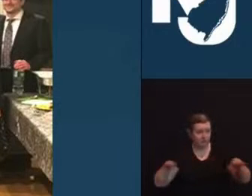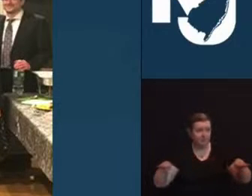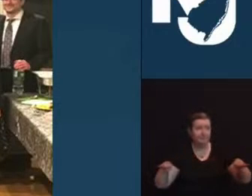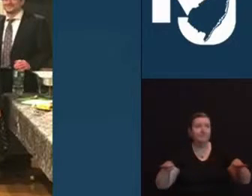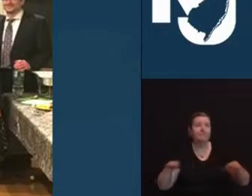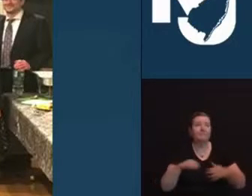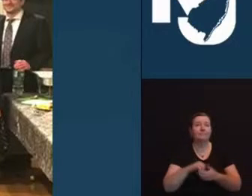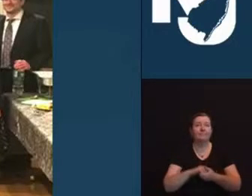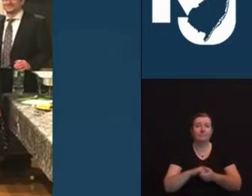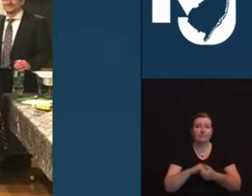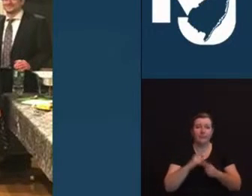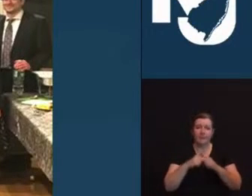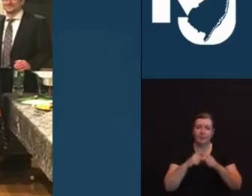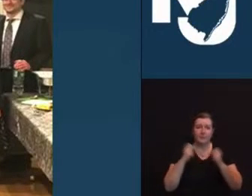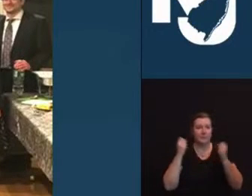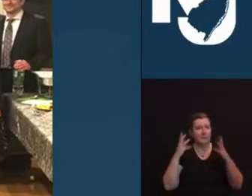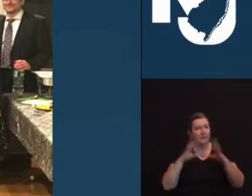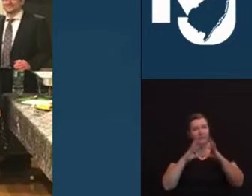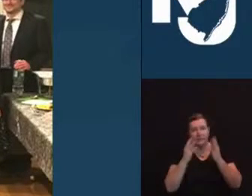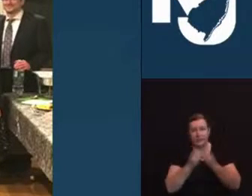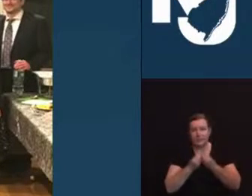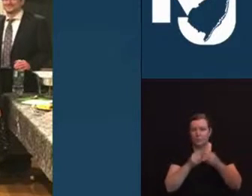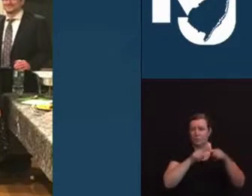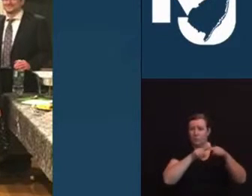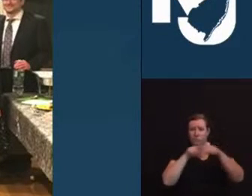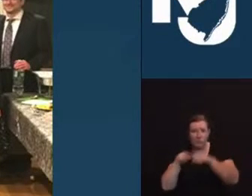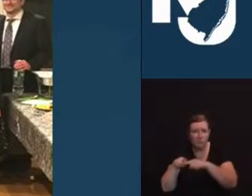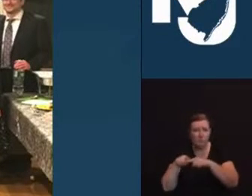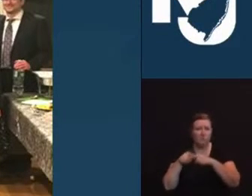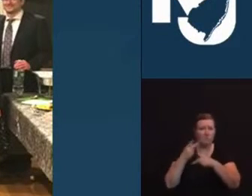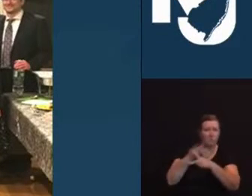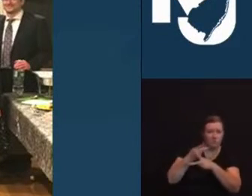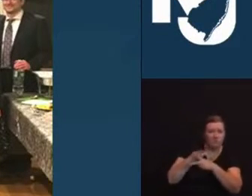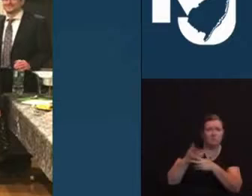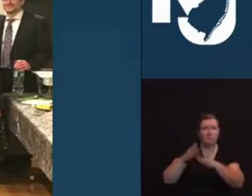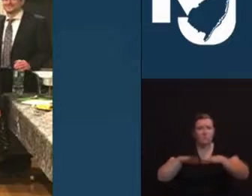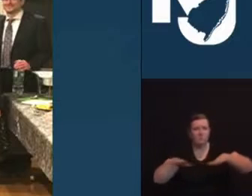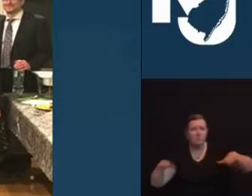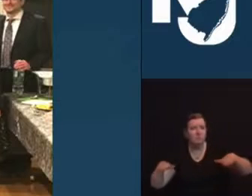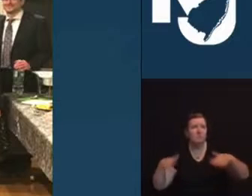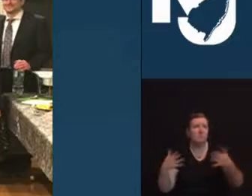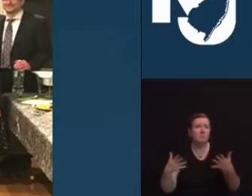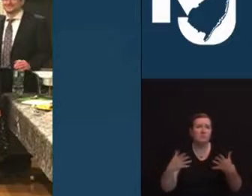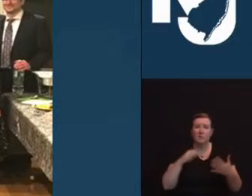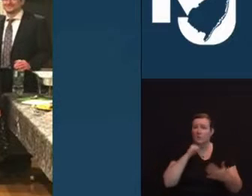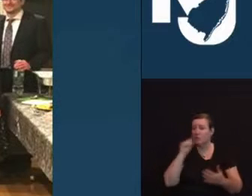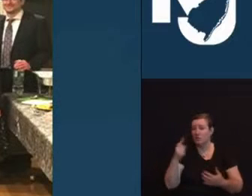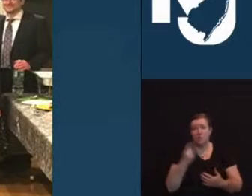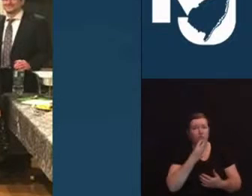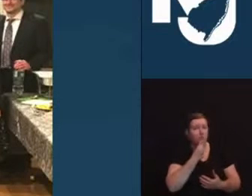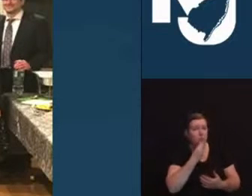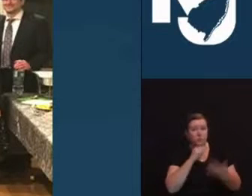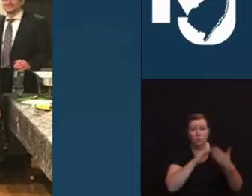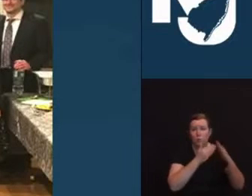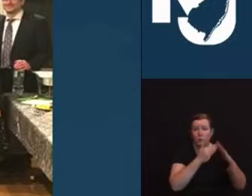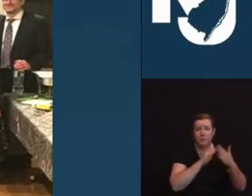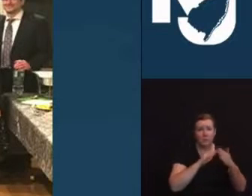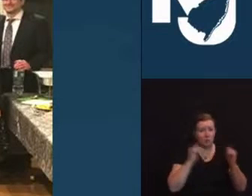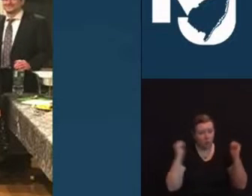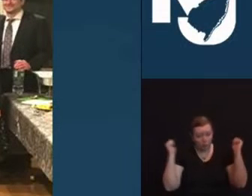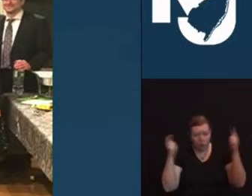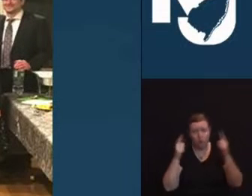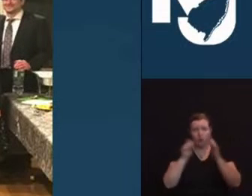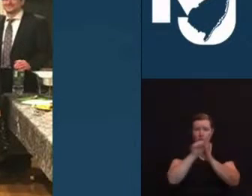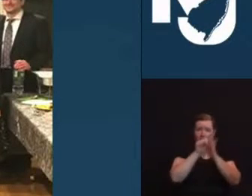for the health of their children, and by not just our Jewish community, but all of our state's communities of faith. May Dr.